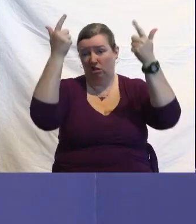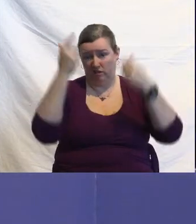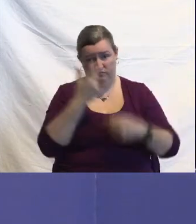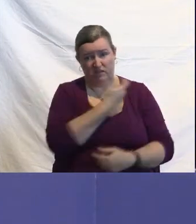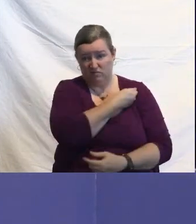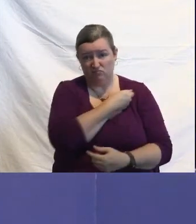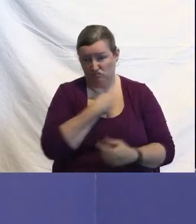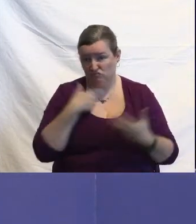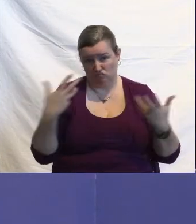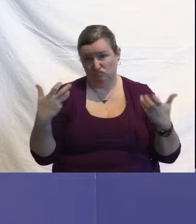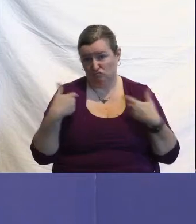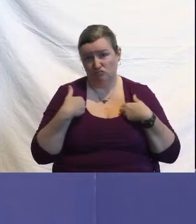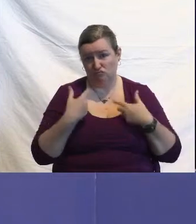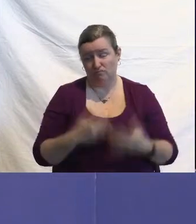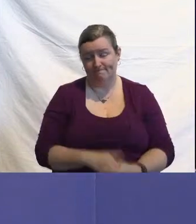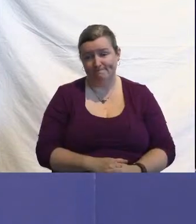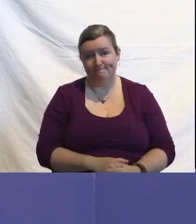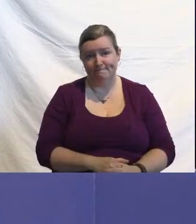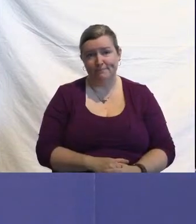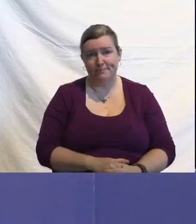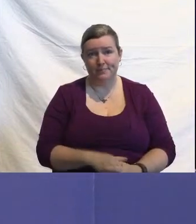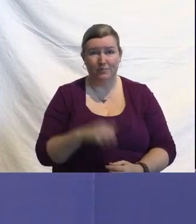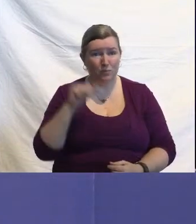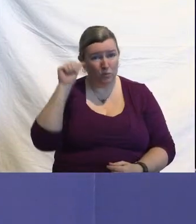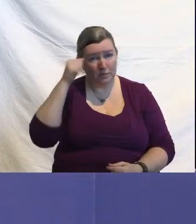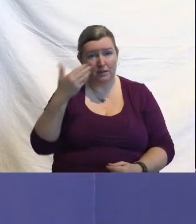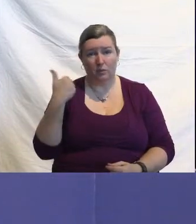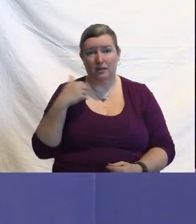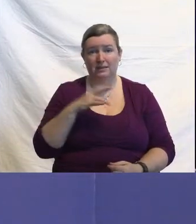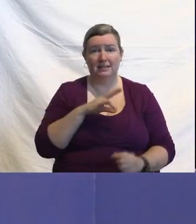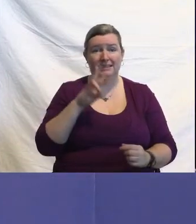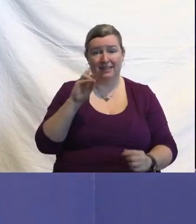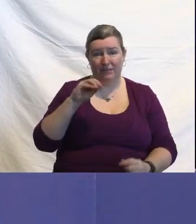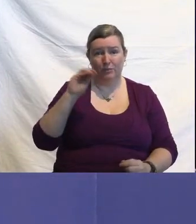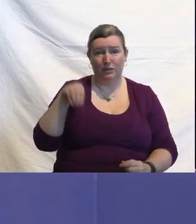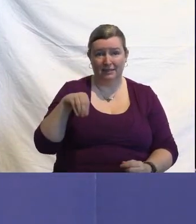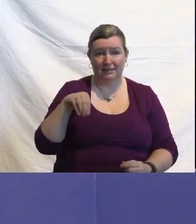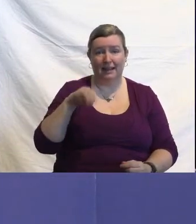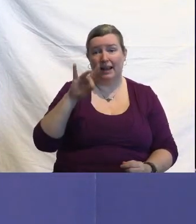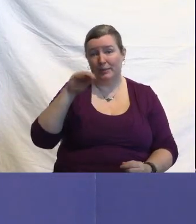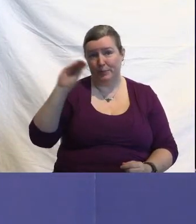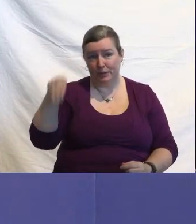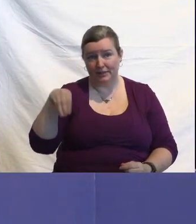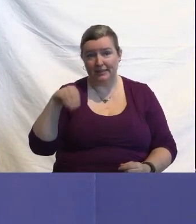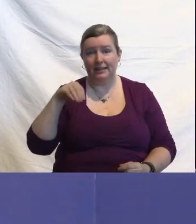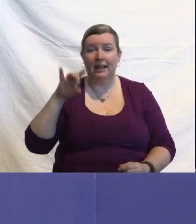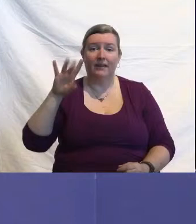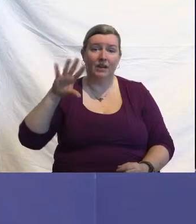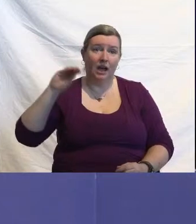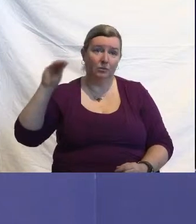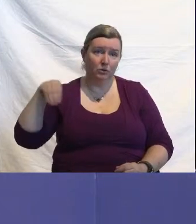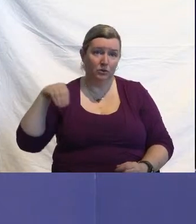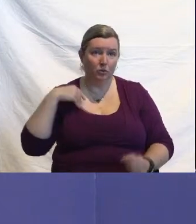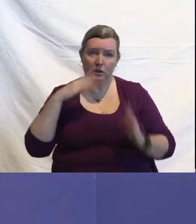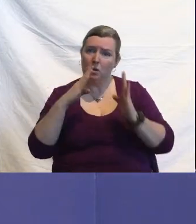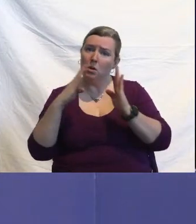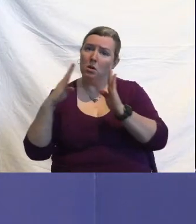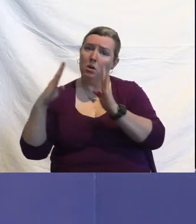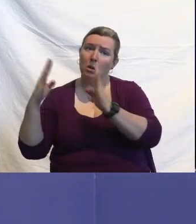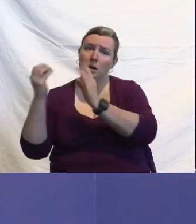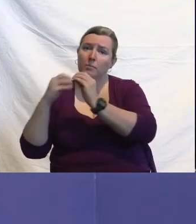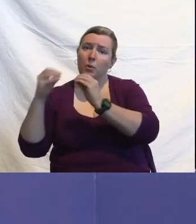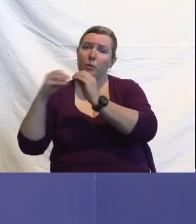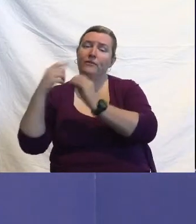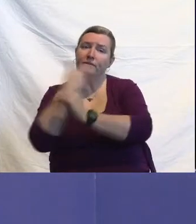moved that dial from 70%, 80, 85%. The more individuals we get vaccinated, the more the virus has